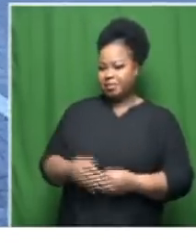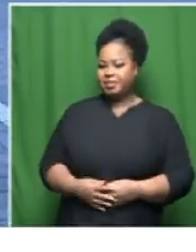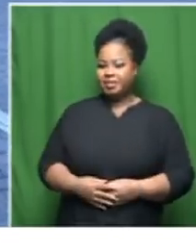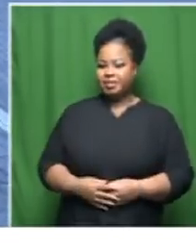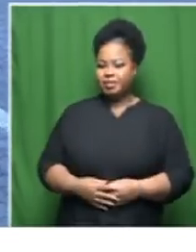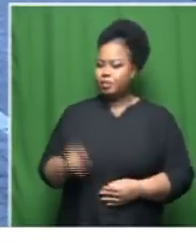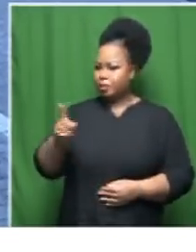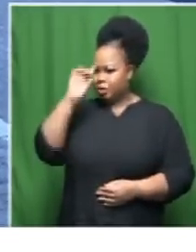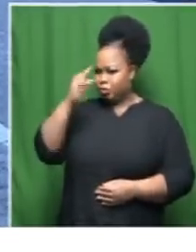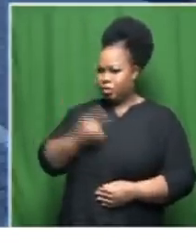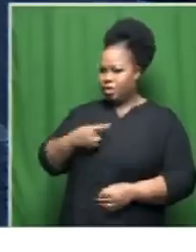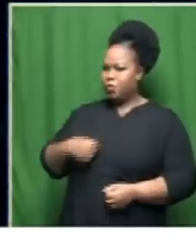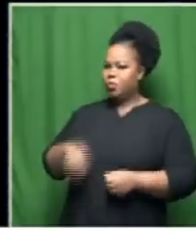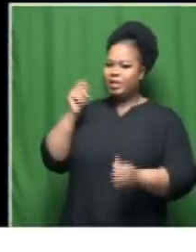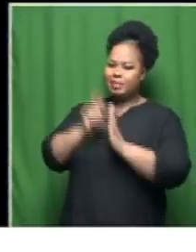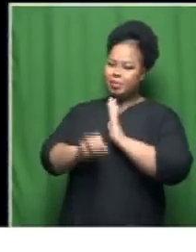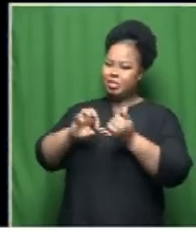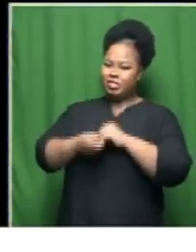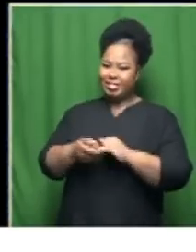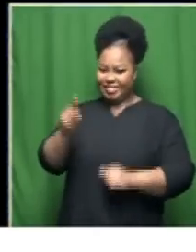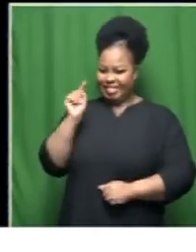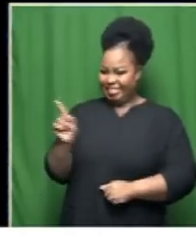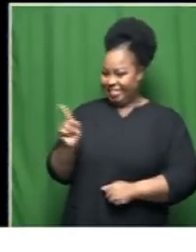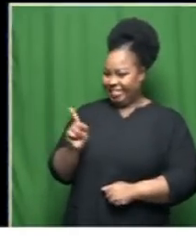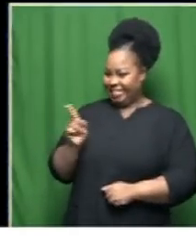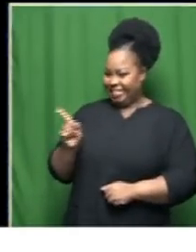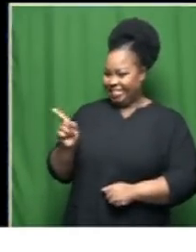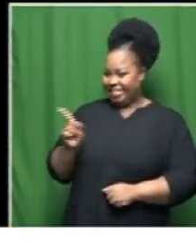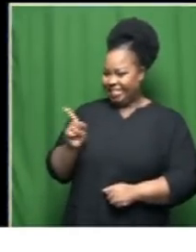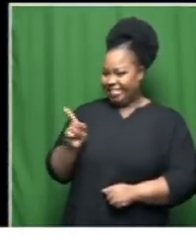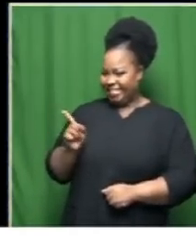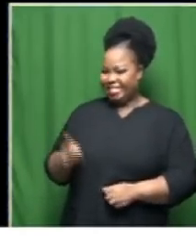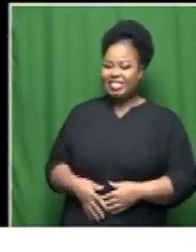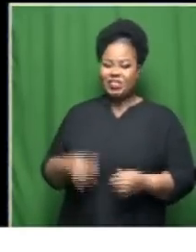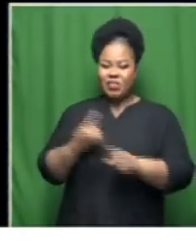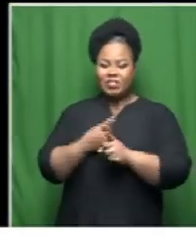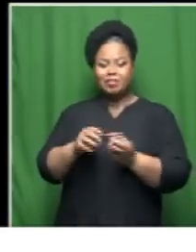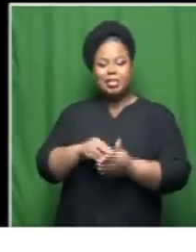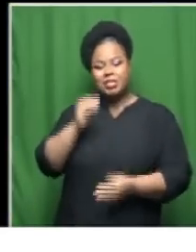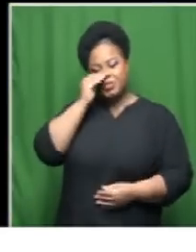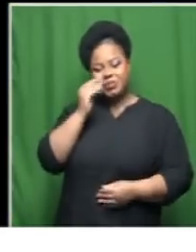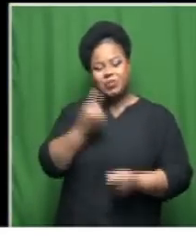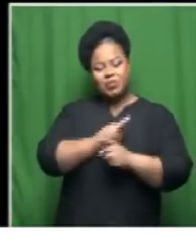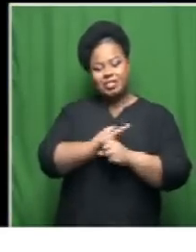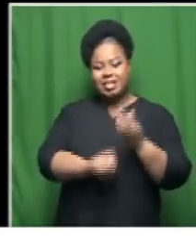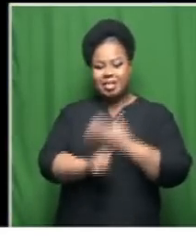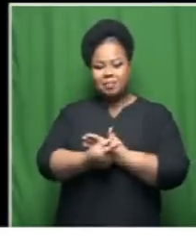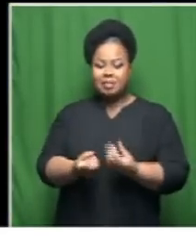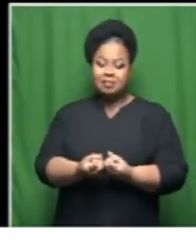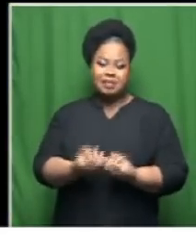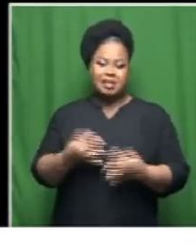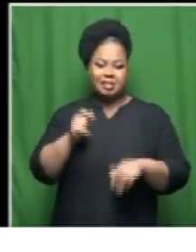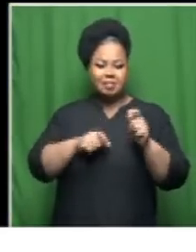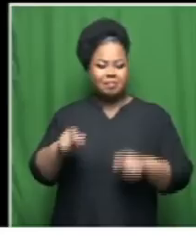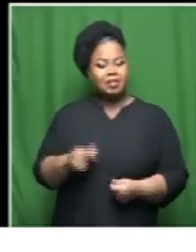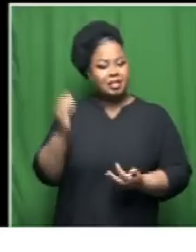my daughter will kill me if I try and dance. I'm not going to try that. But also news that came in overnight is the fact that I know a lot of people were expecting that